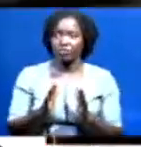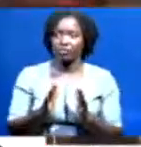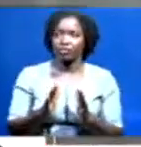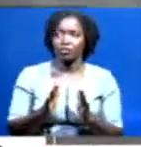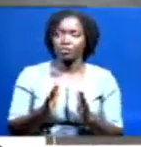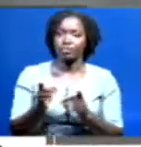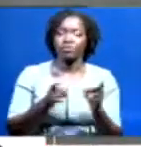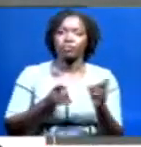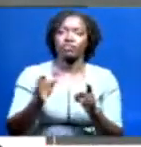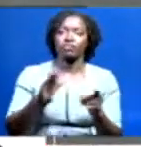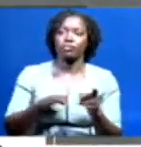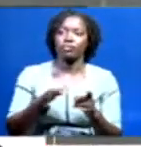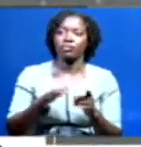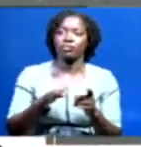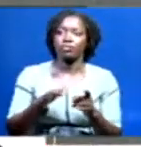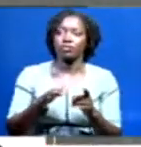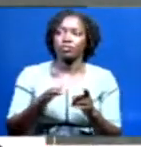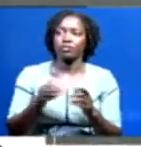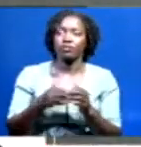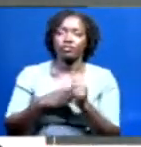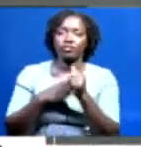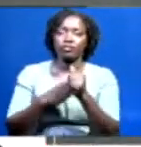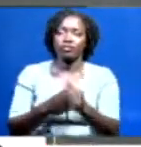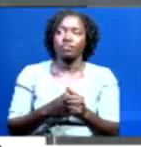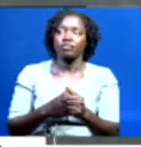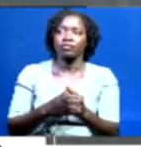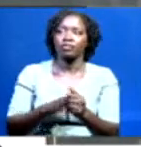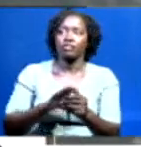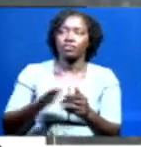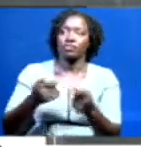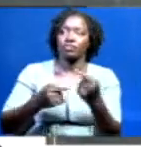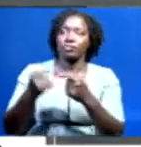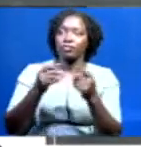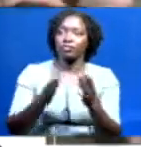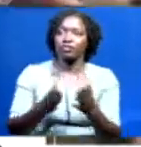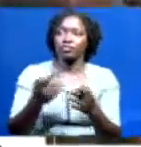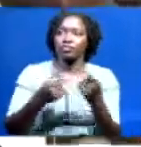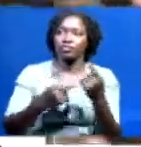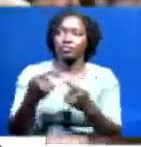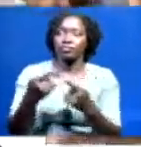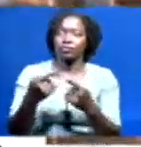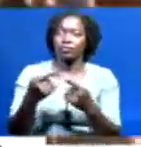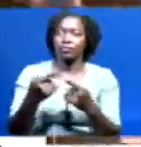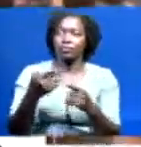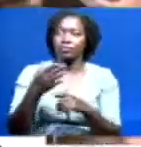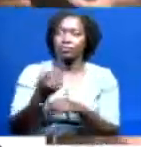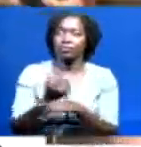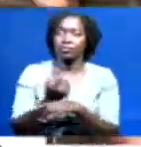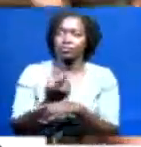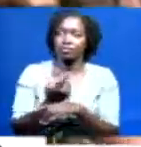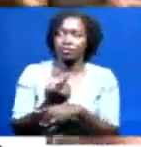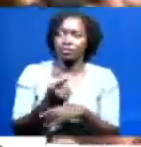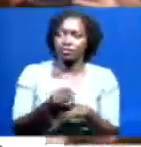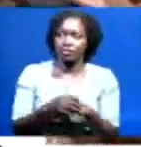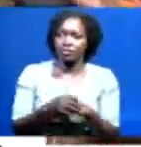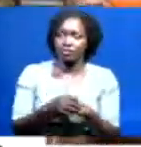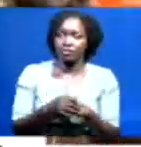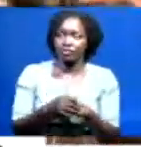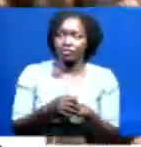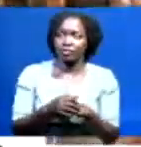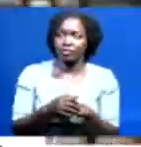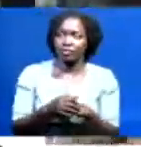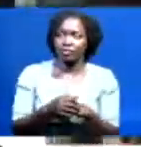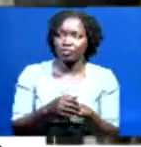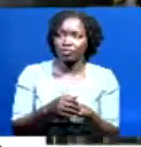in the women's race before extending her lead over the rest of the competitors to win with a gap of over a minute. Teshfu Dolshi of Eritrea finished